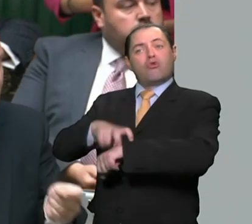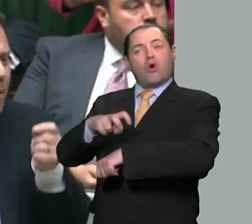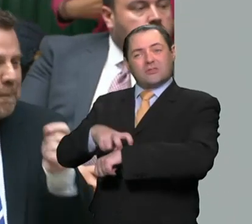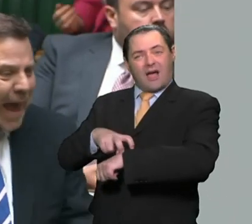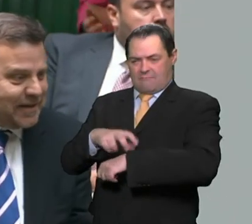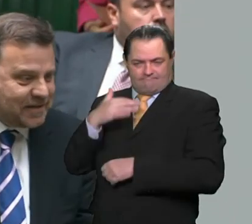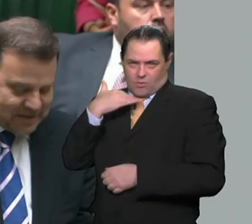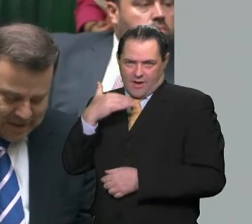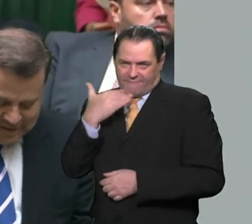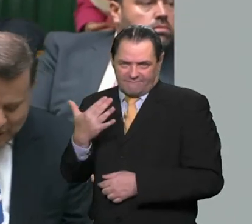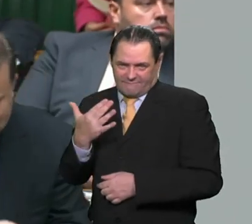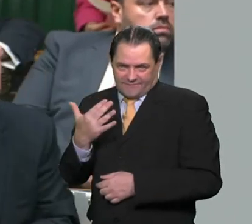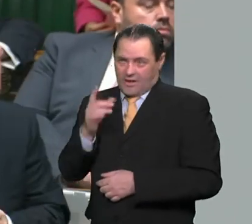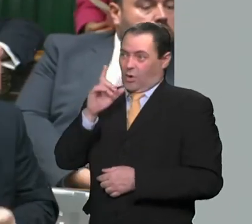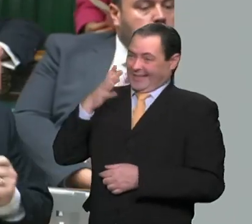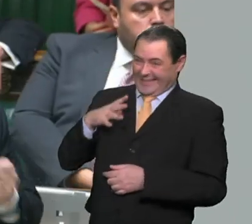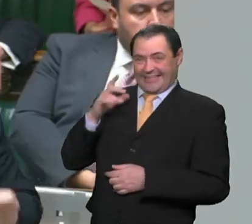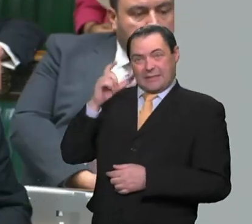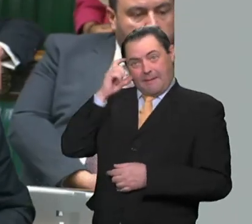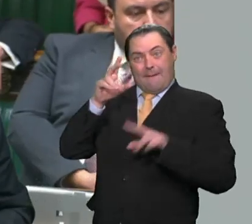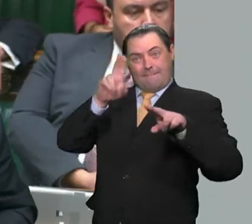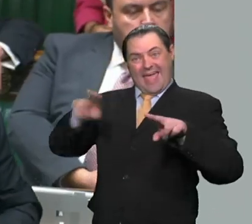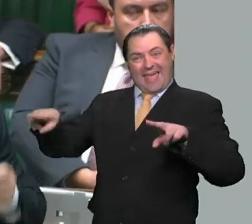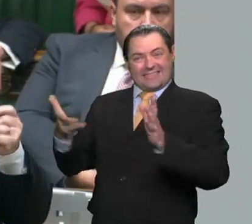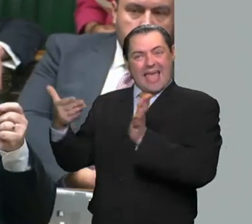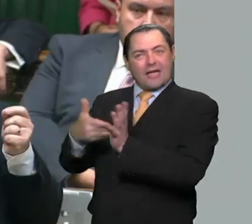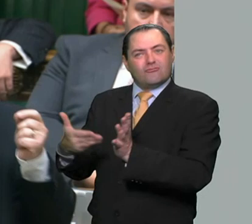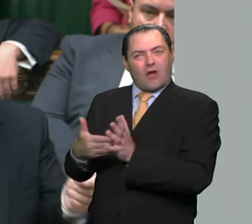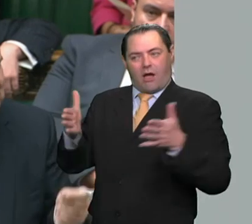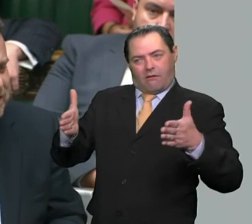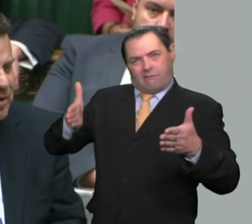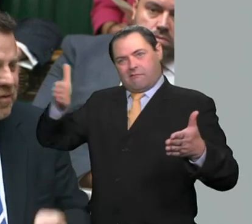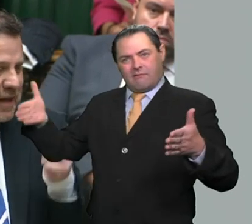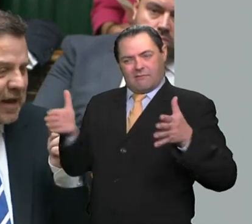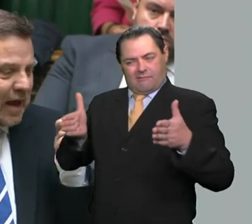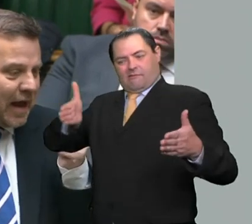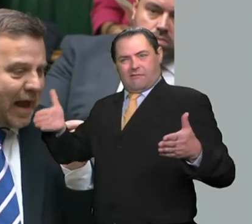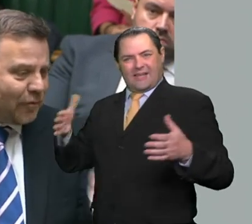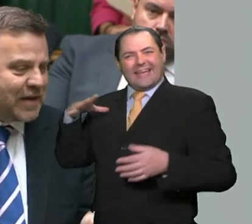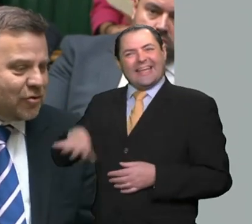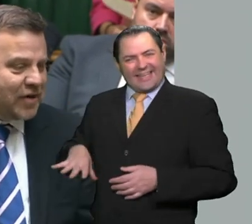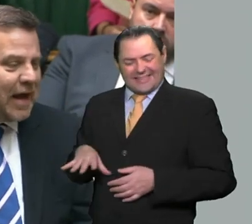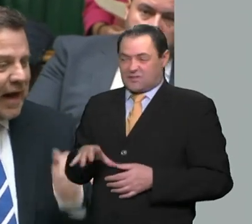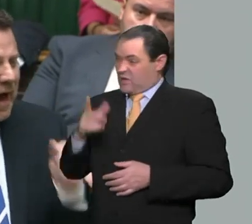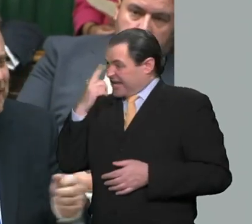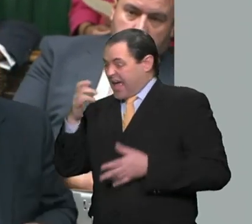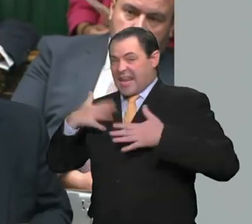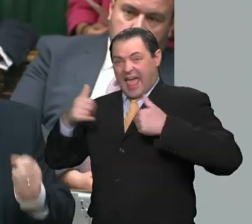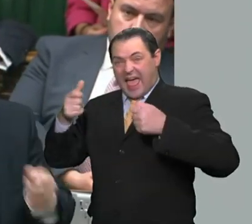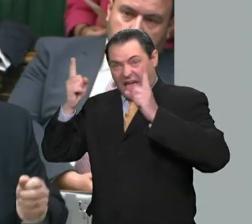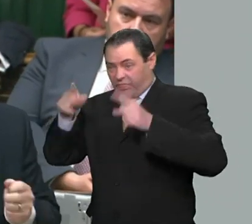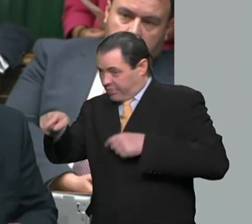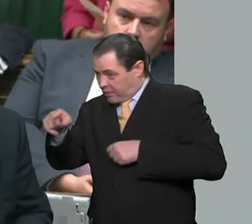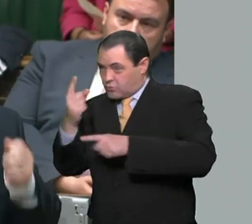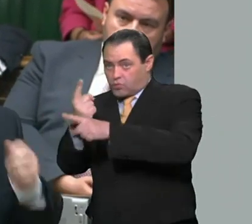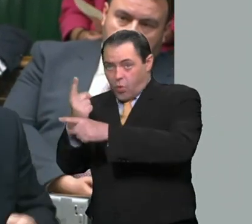need more beds. So can I ask the Deputy Prime Minister to speak to the Health Secretary and ask him to